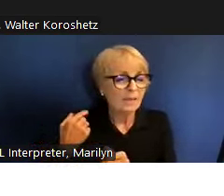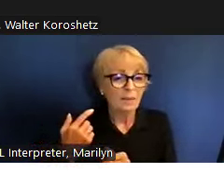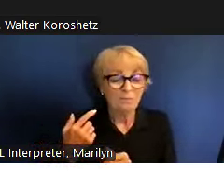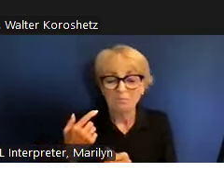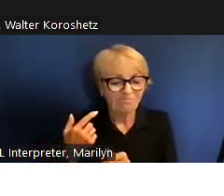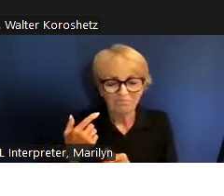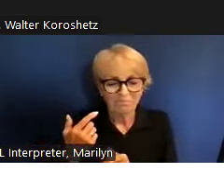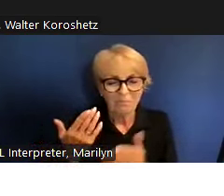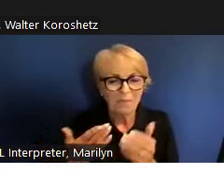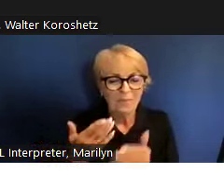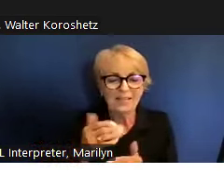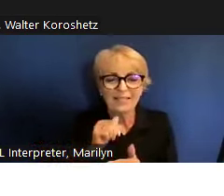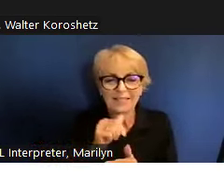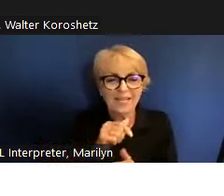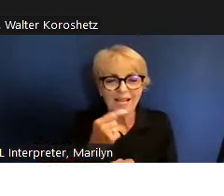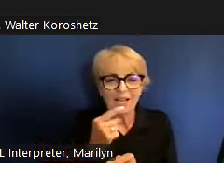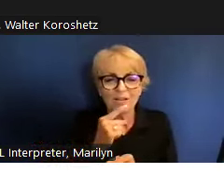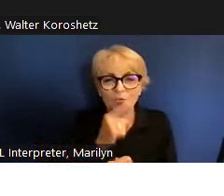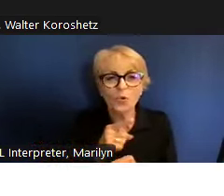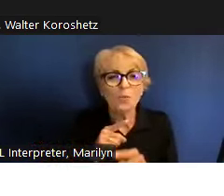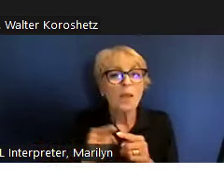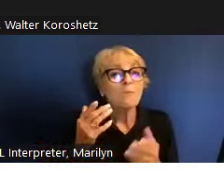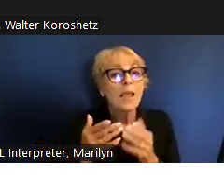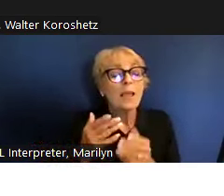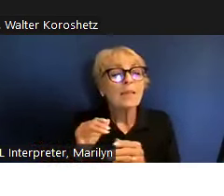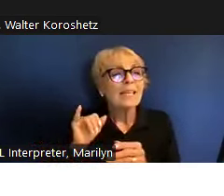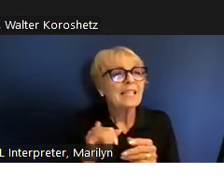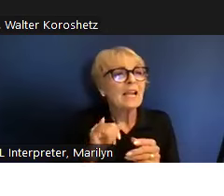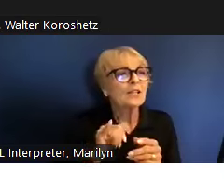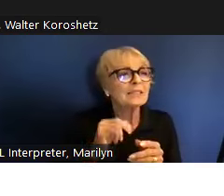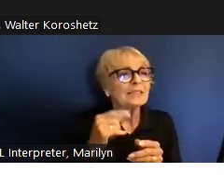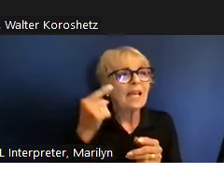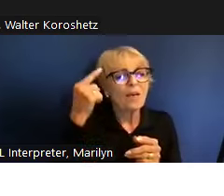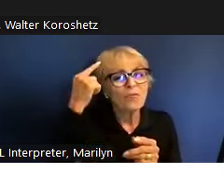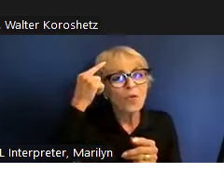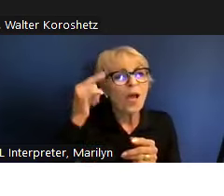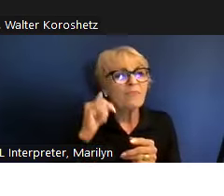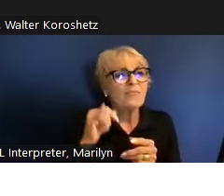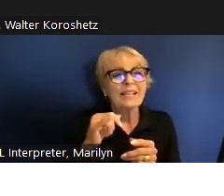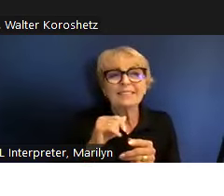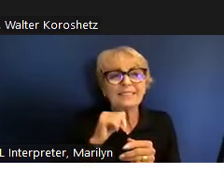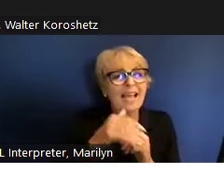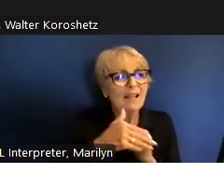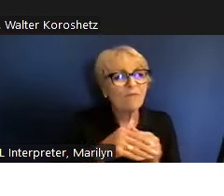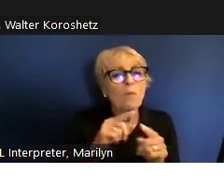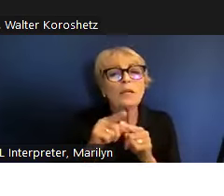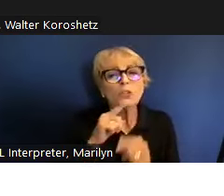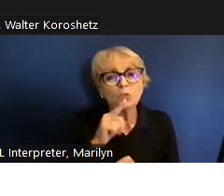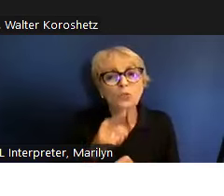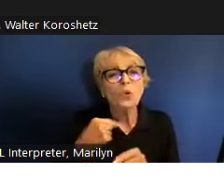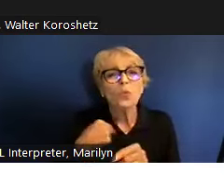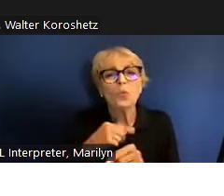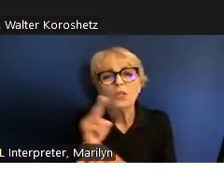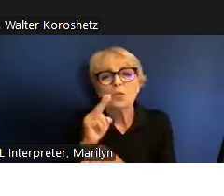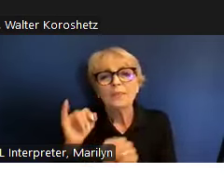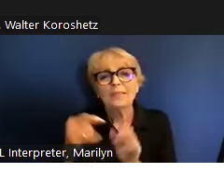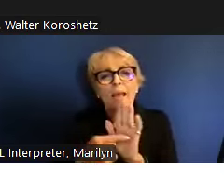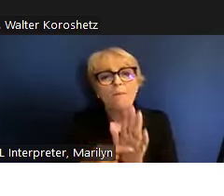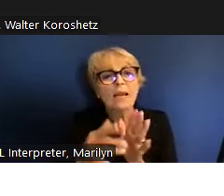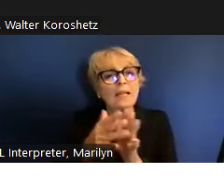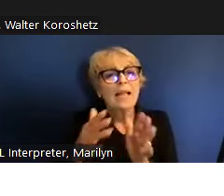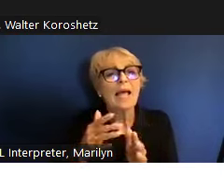is a thought that is unhelpful but true? How do we move through that? And so we use this model a lot, being present, doing what